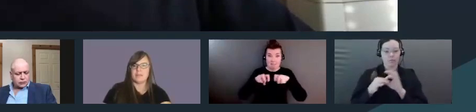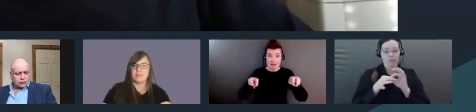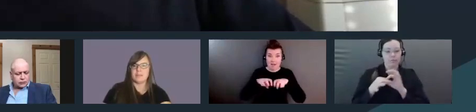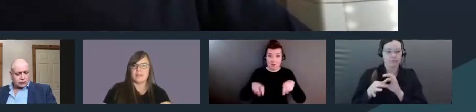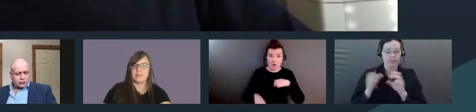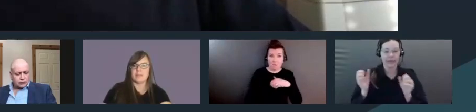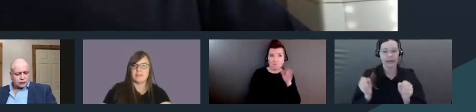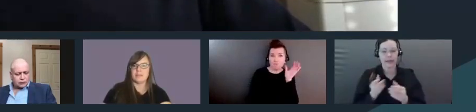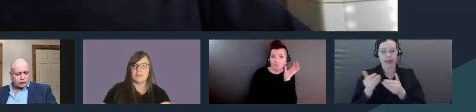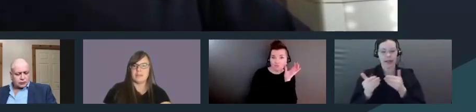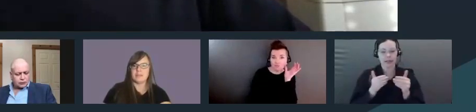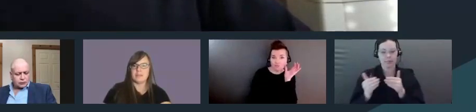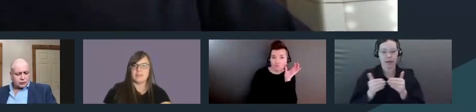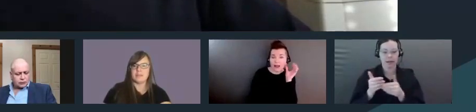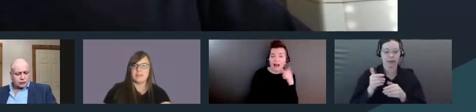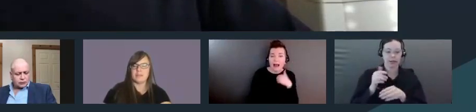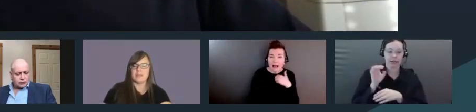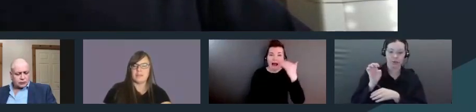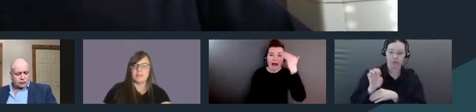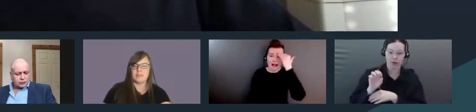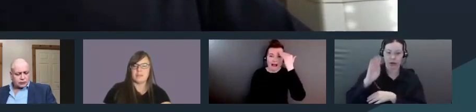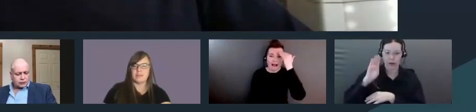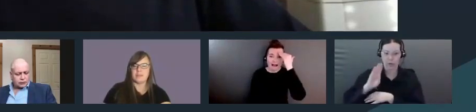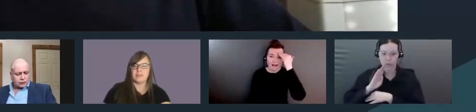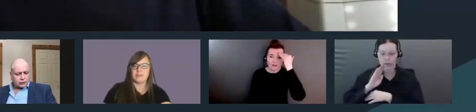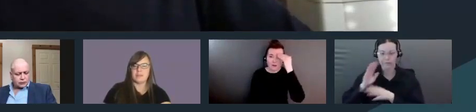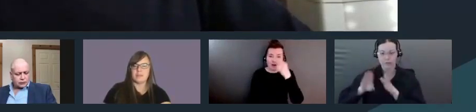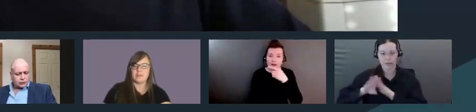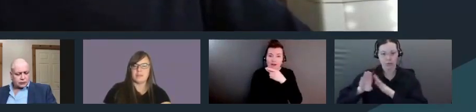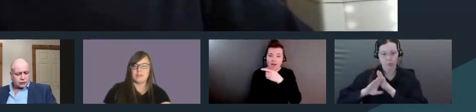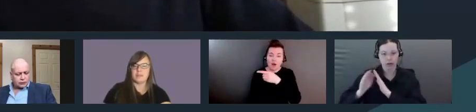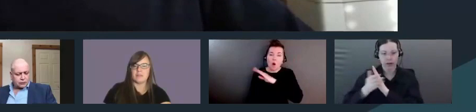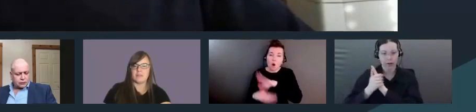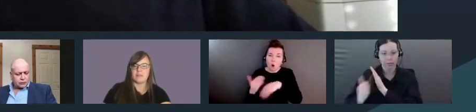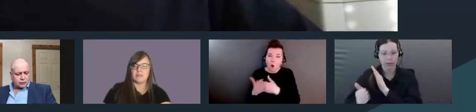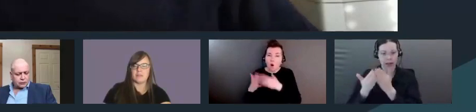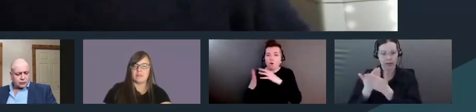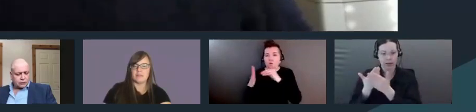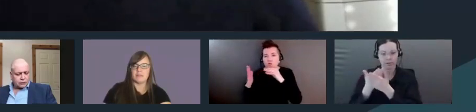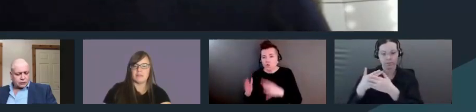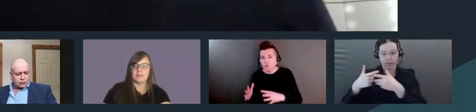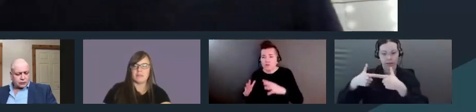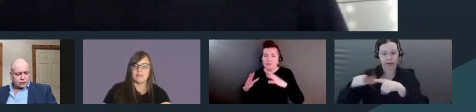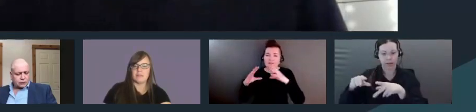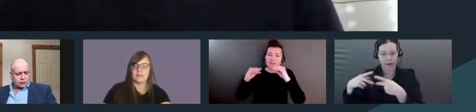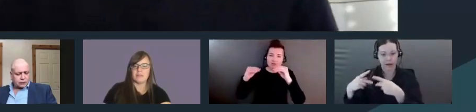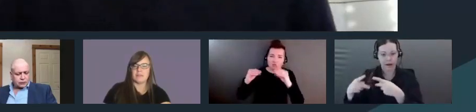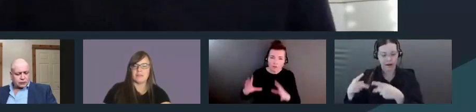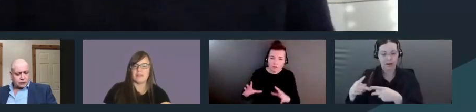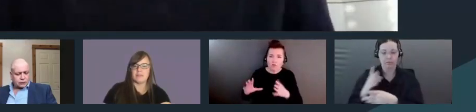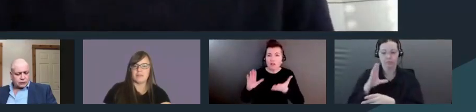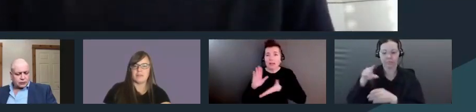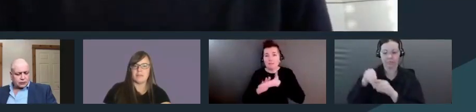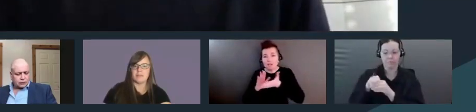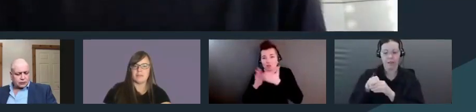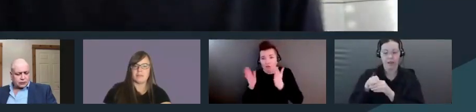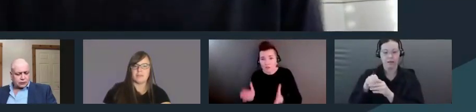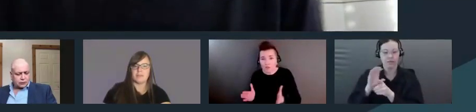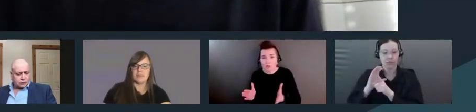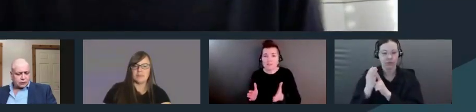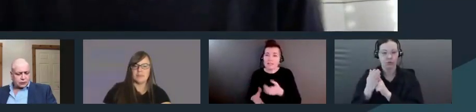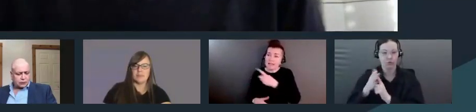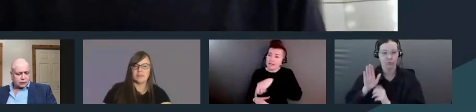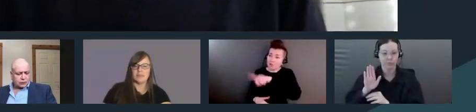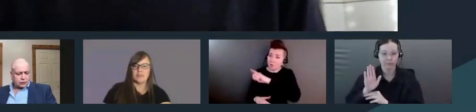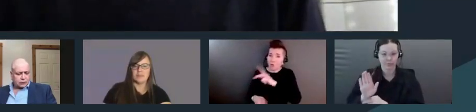they require unwavering vision on part of all involved students, instructors, and administrators. And there are people out there who believe in it and